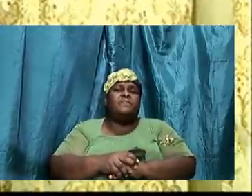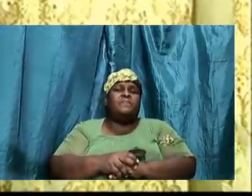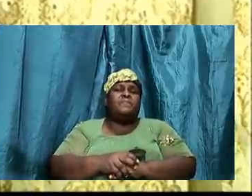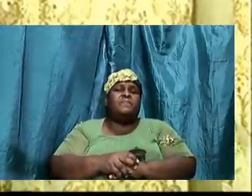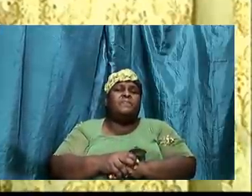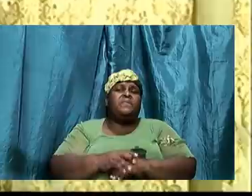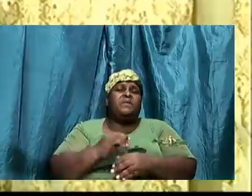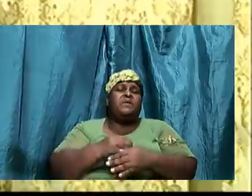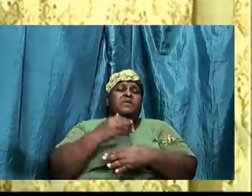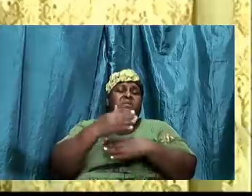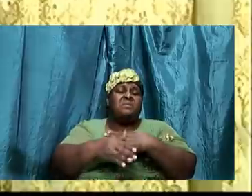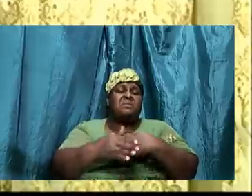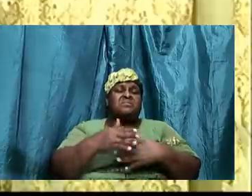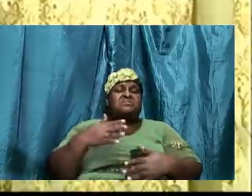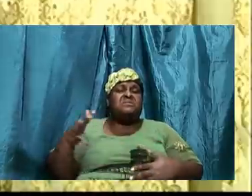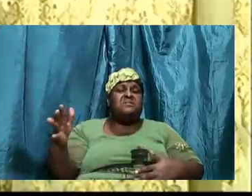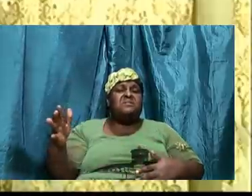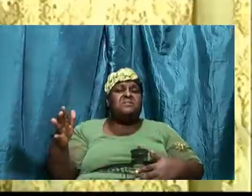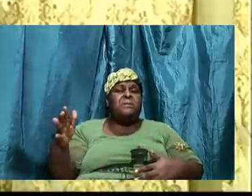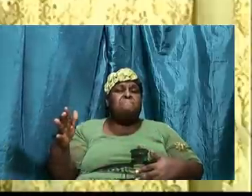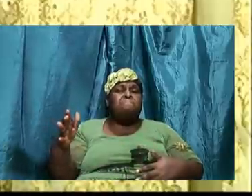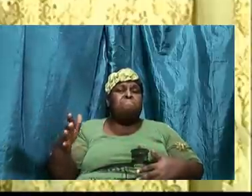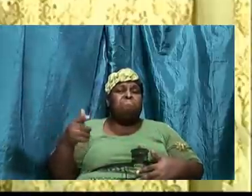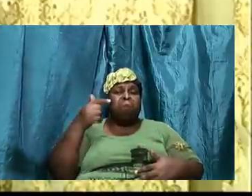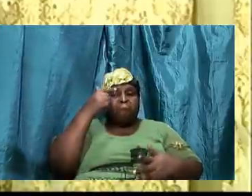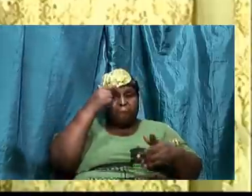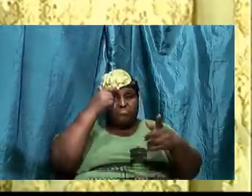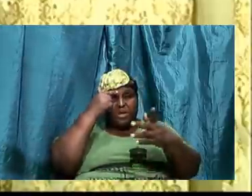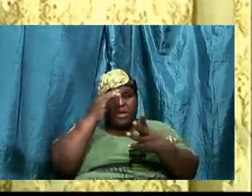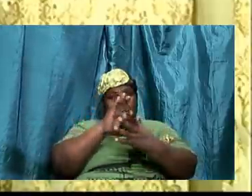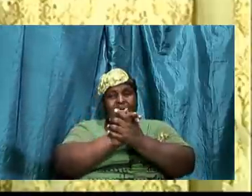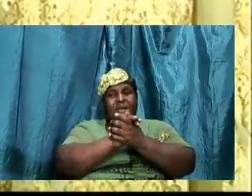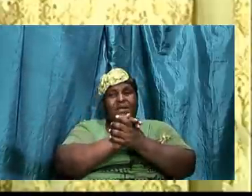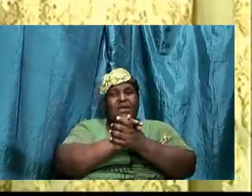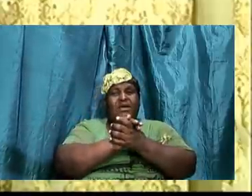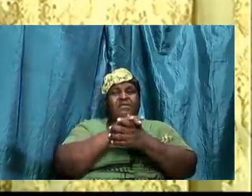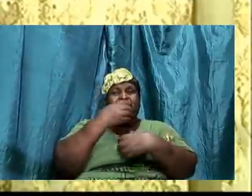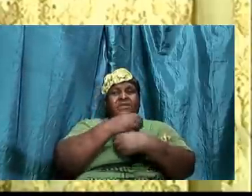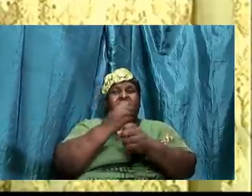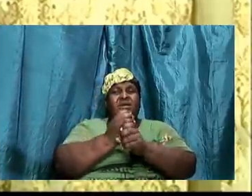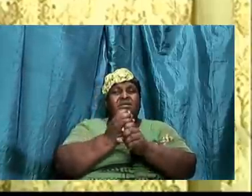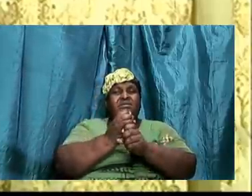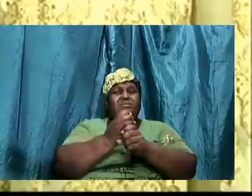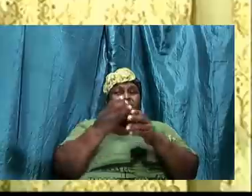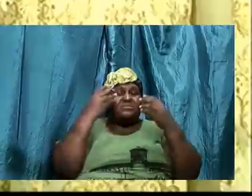The next thing that I believe that was created were the angels.